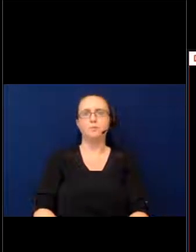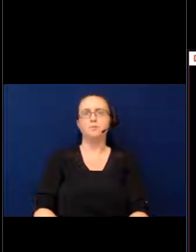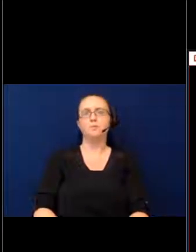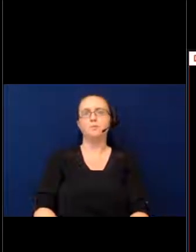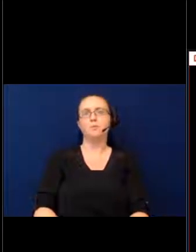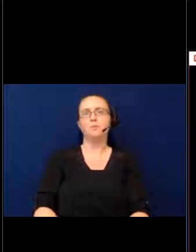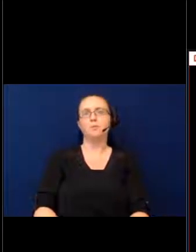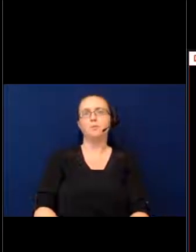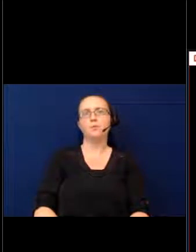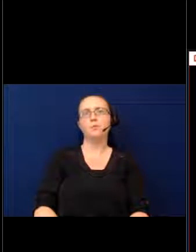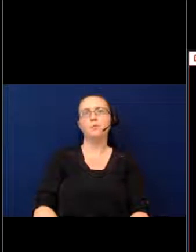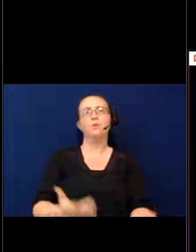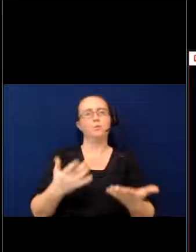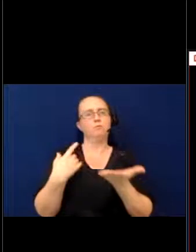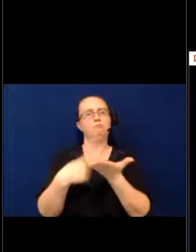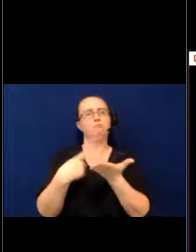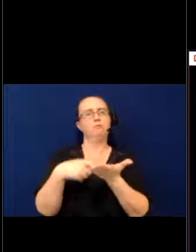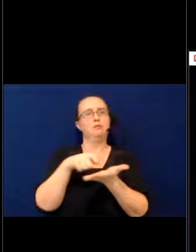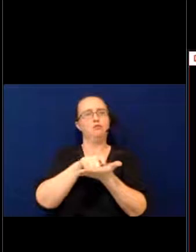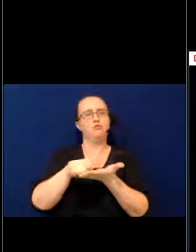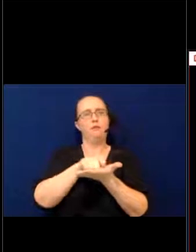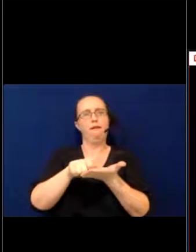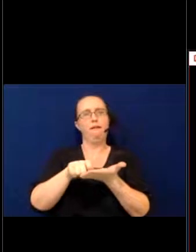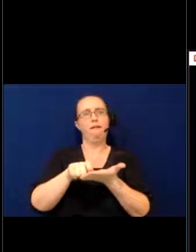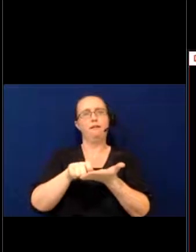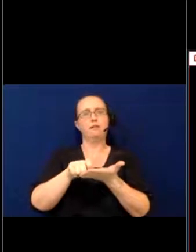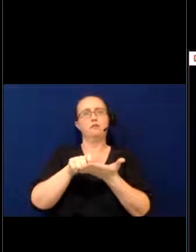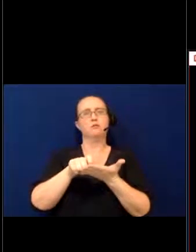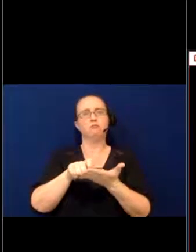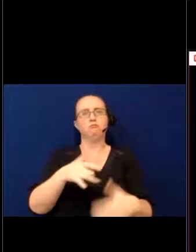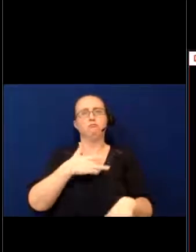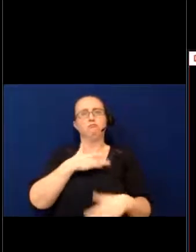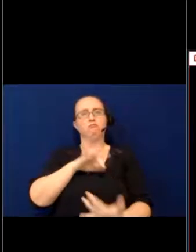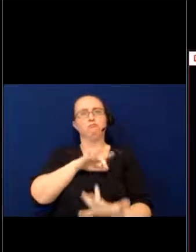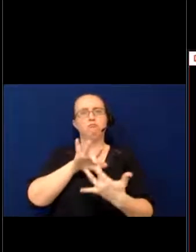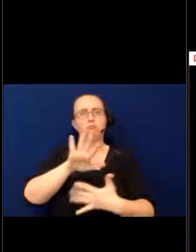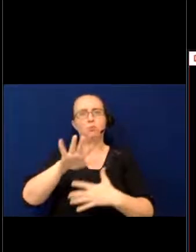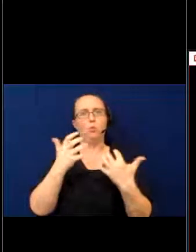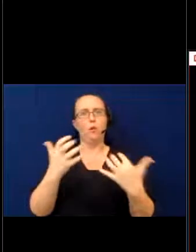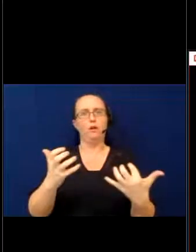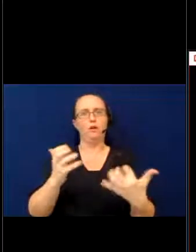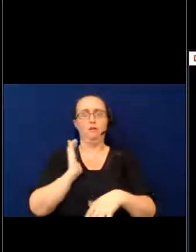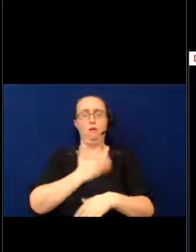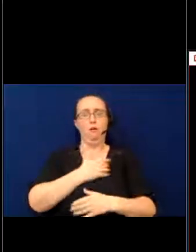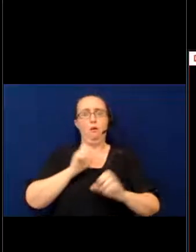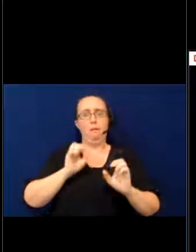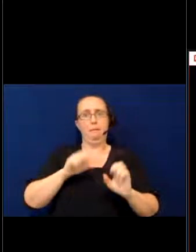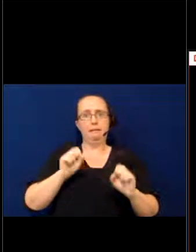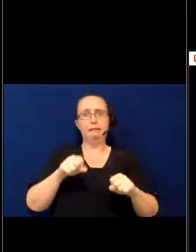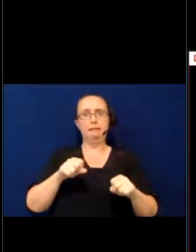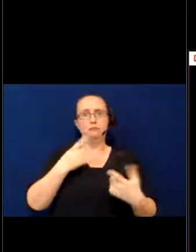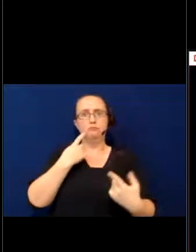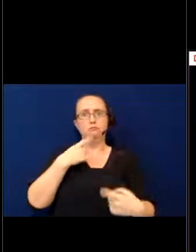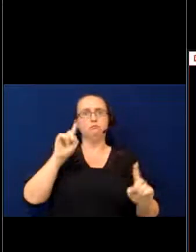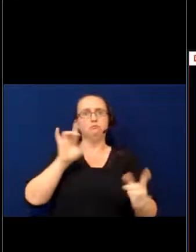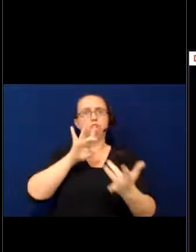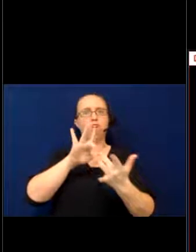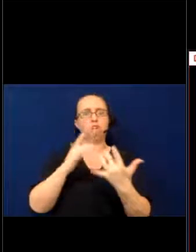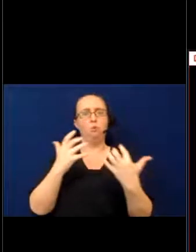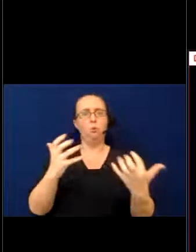You know, when we talk about writing to reach your audience, our ability to reach our audience is